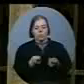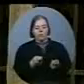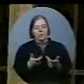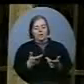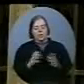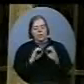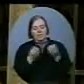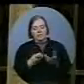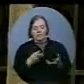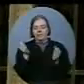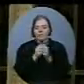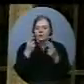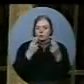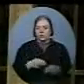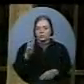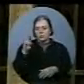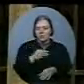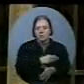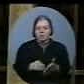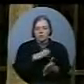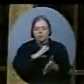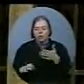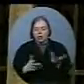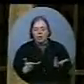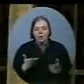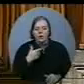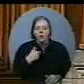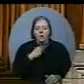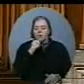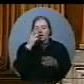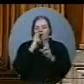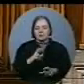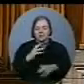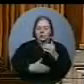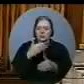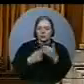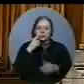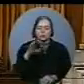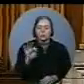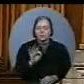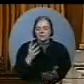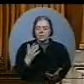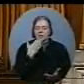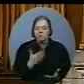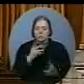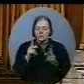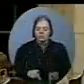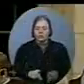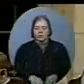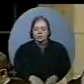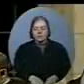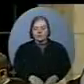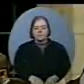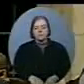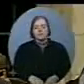in place to ensure an adequate candidate with regulatory backup? Order. The Honourable Minister of Canadian Heritage. The member